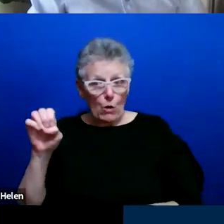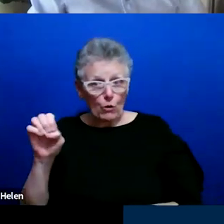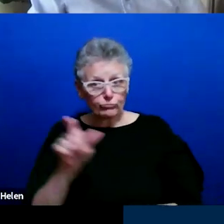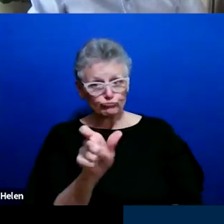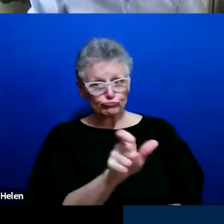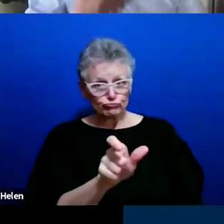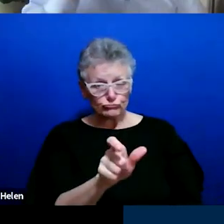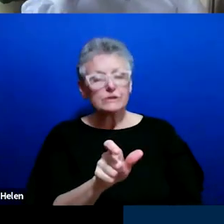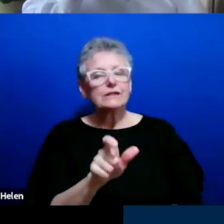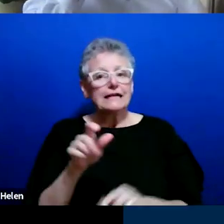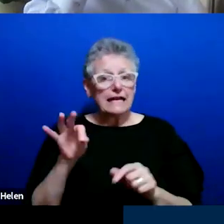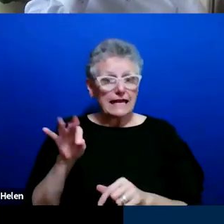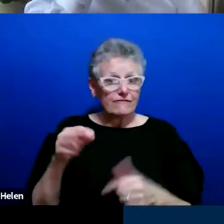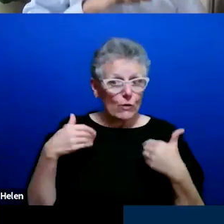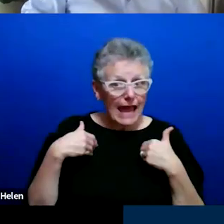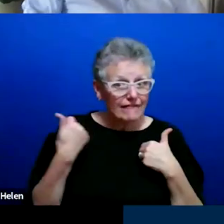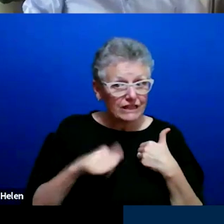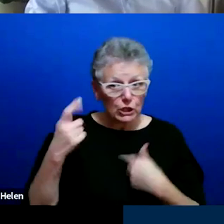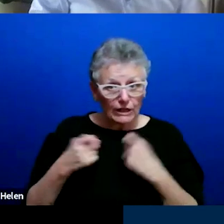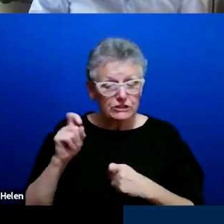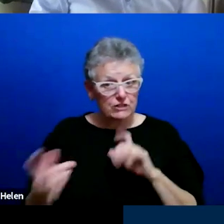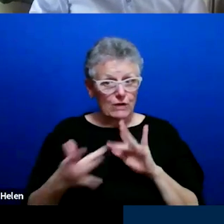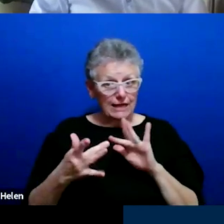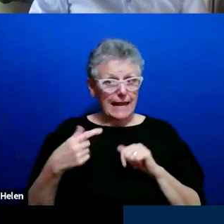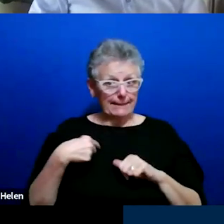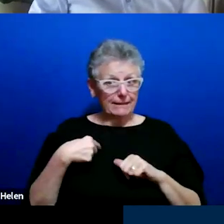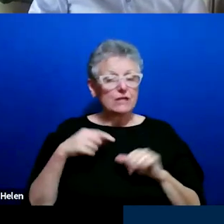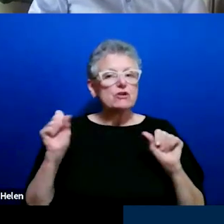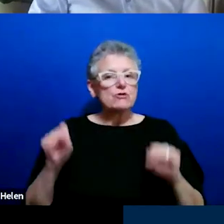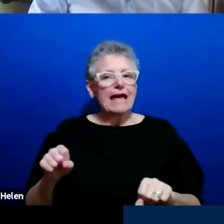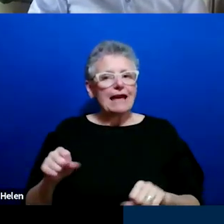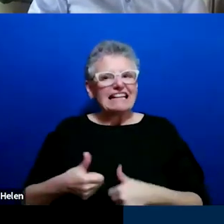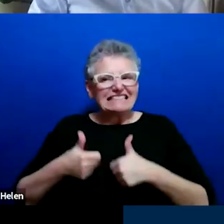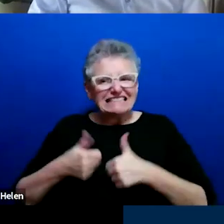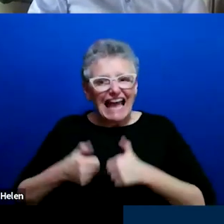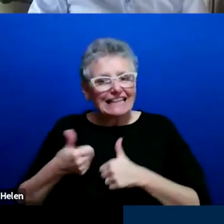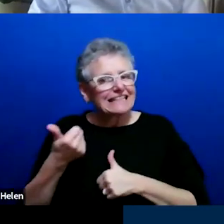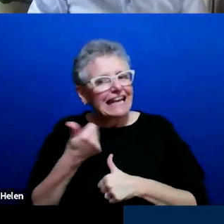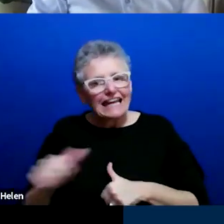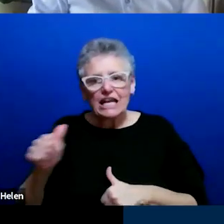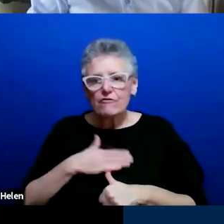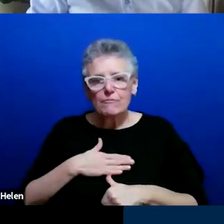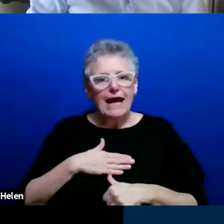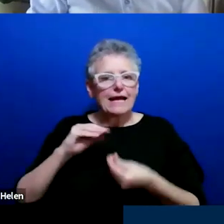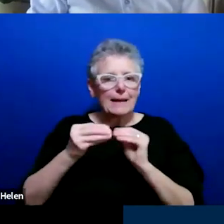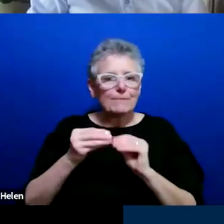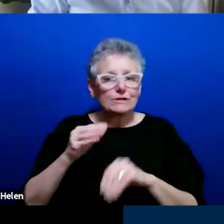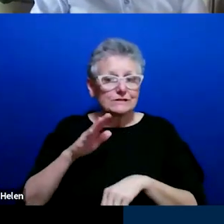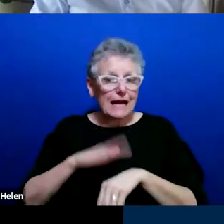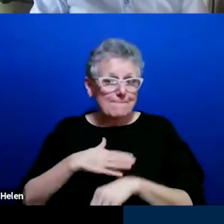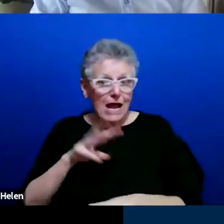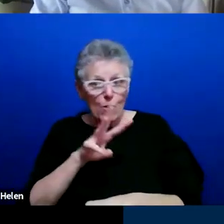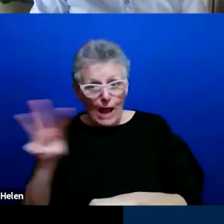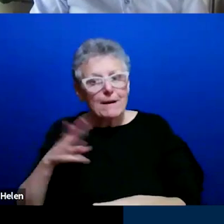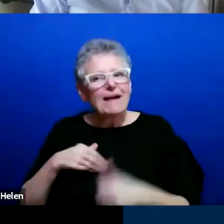and you can, if you have questions, you need to get in contact with me, you can text any of my numbers that are on my website. My